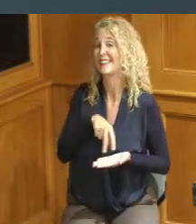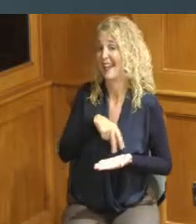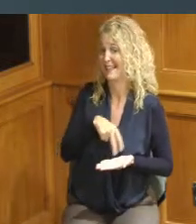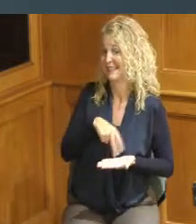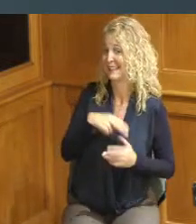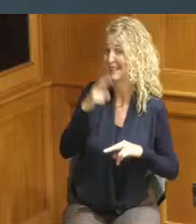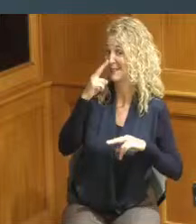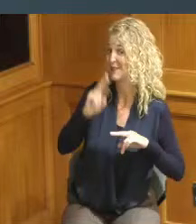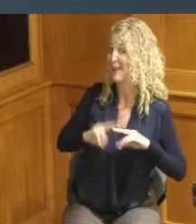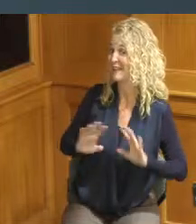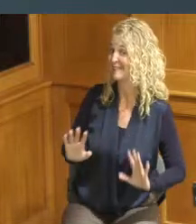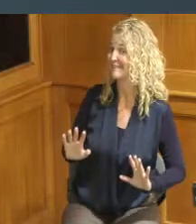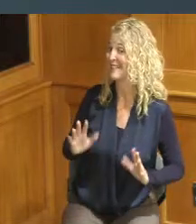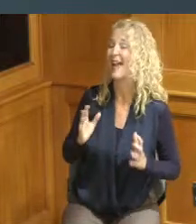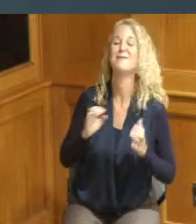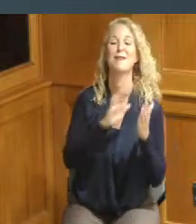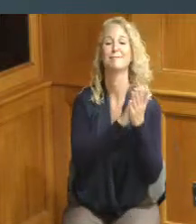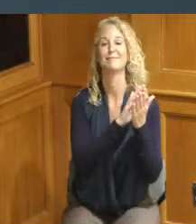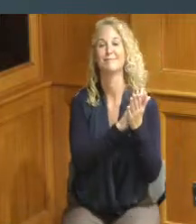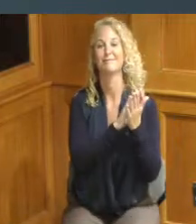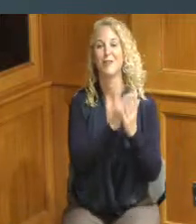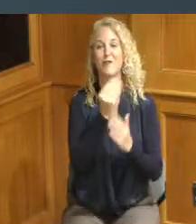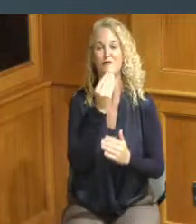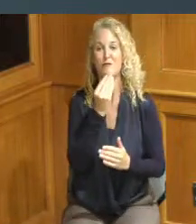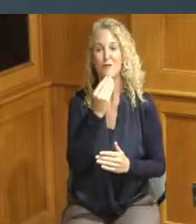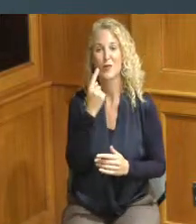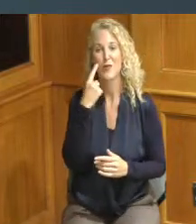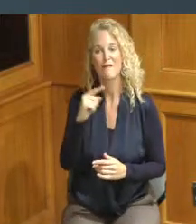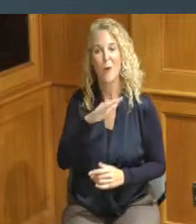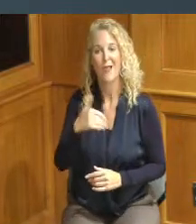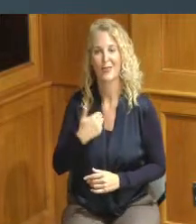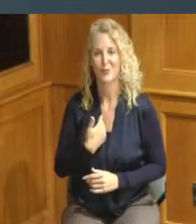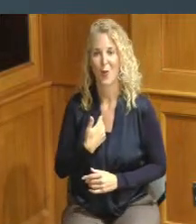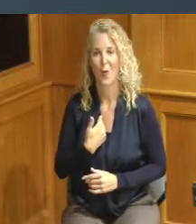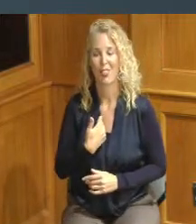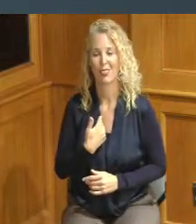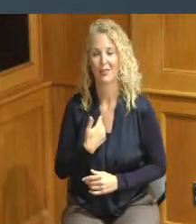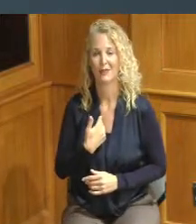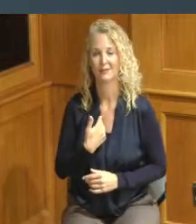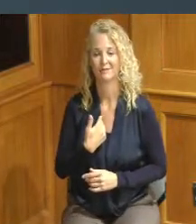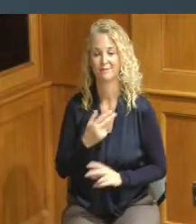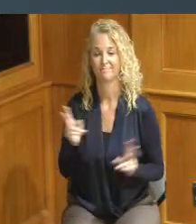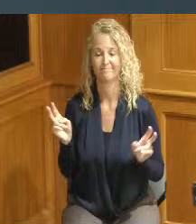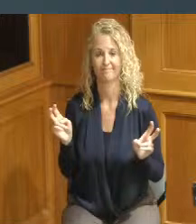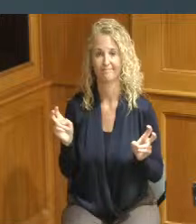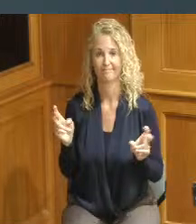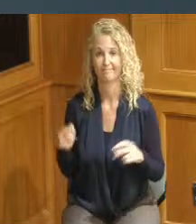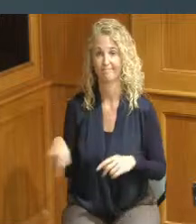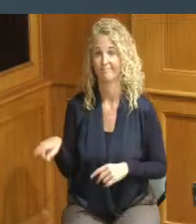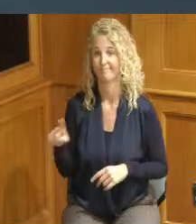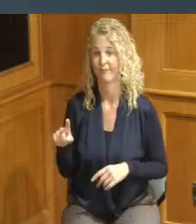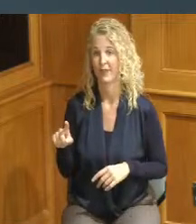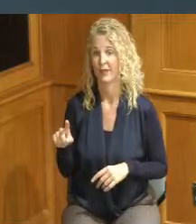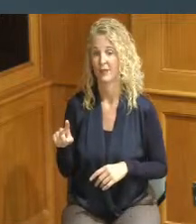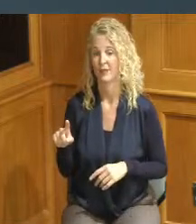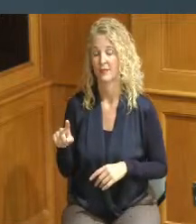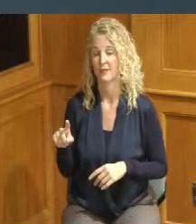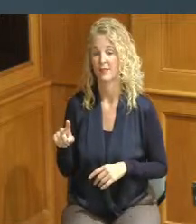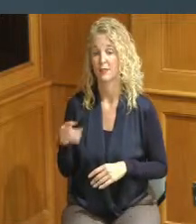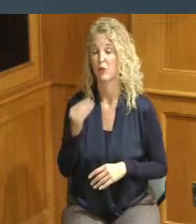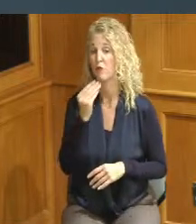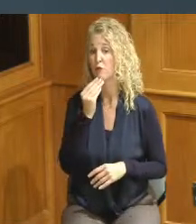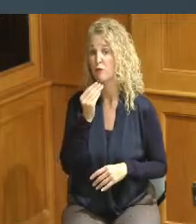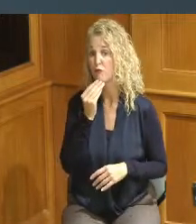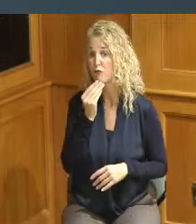fun. But I want to give a shout out to the Food for the Soul, because they're taking, as was mentioned, taking food